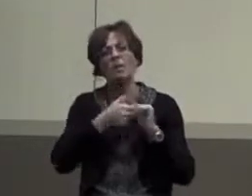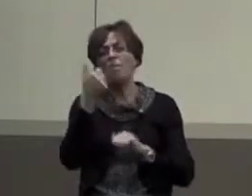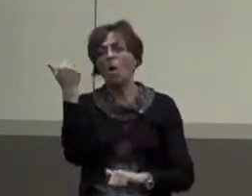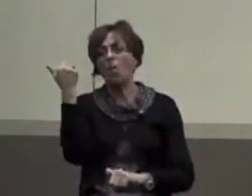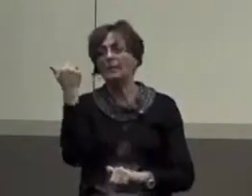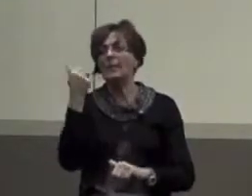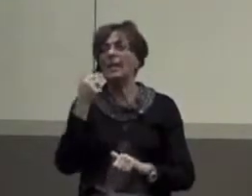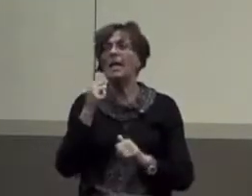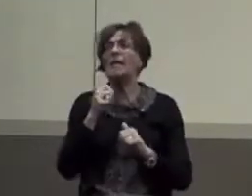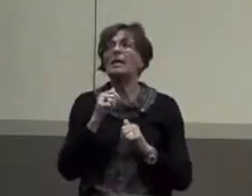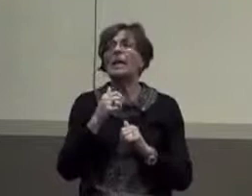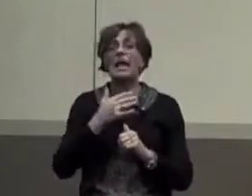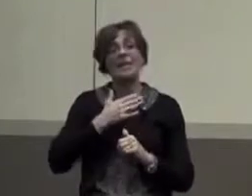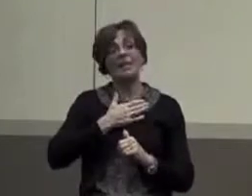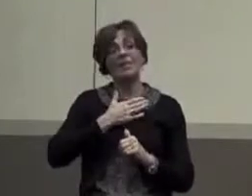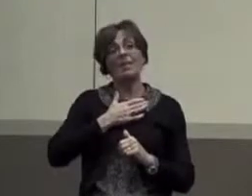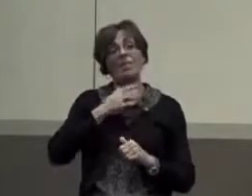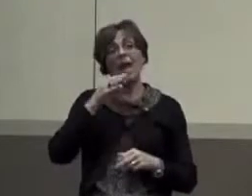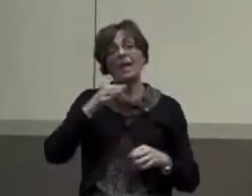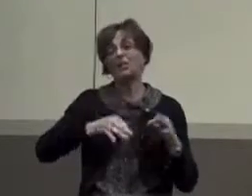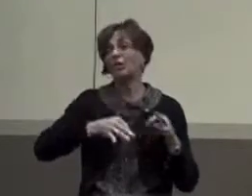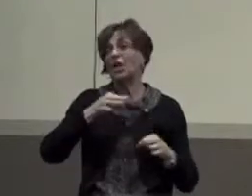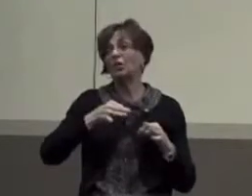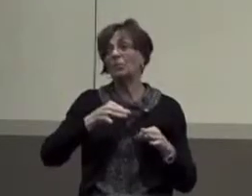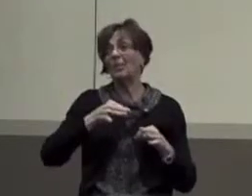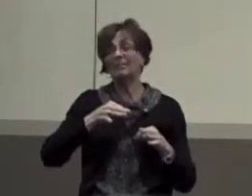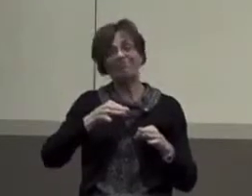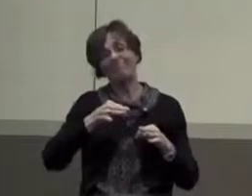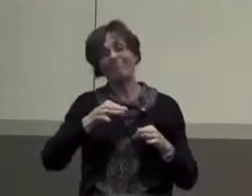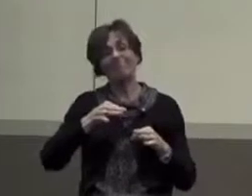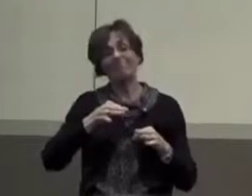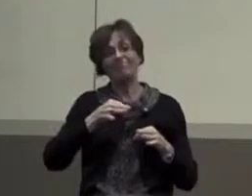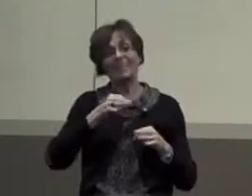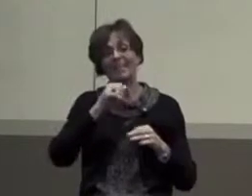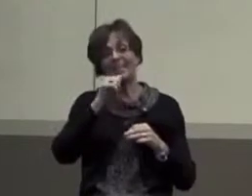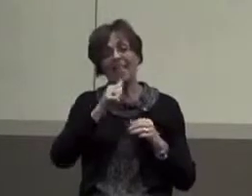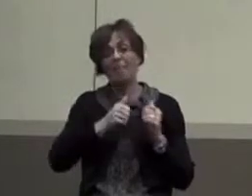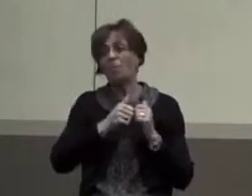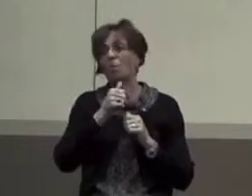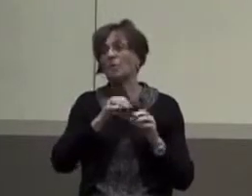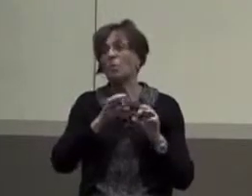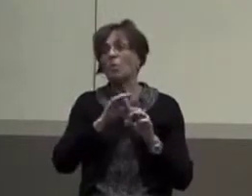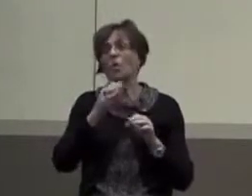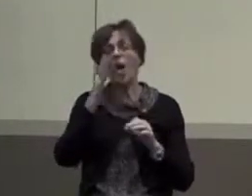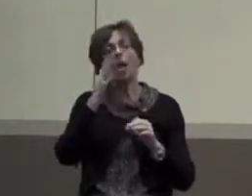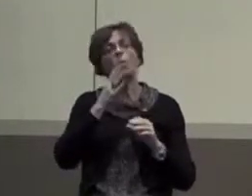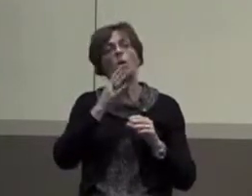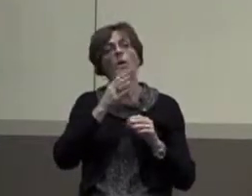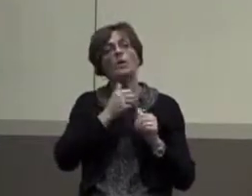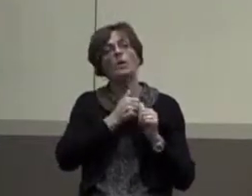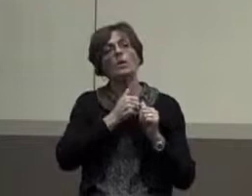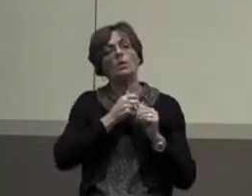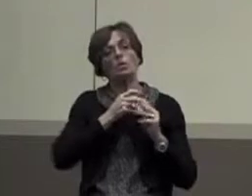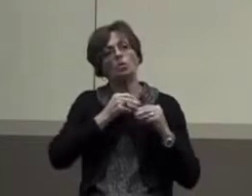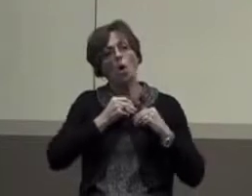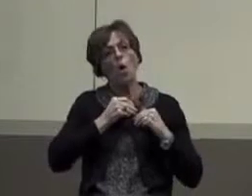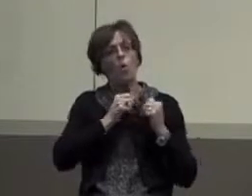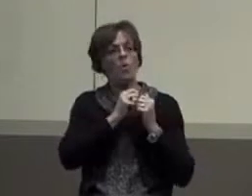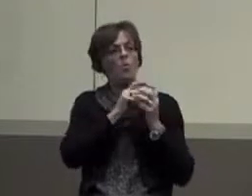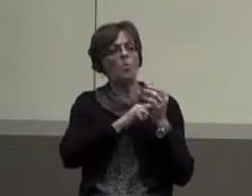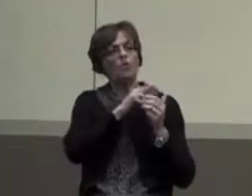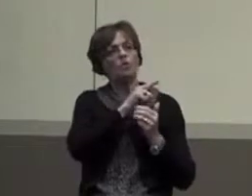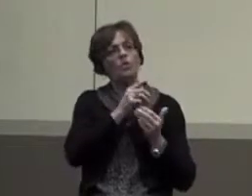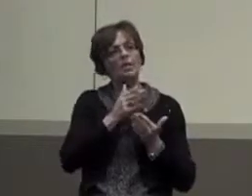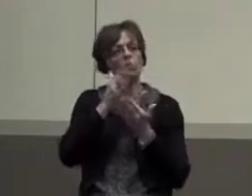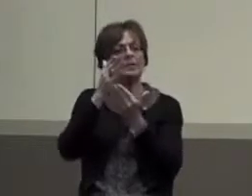my judgment is that that's not the most important thing, I would go with what she presents as the